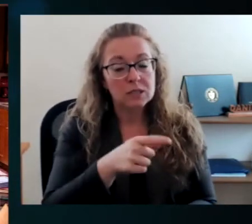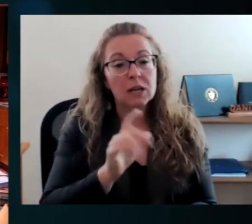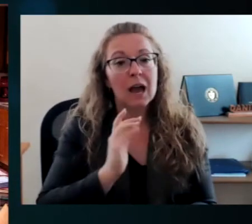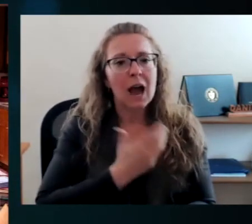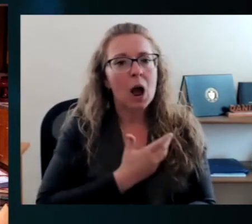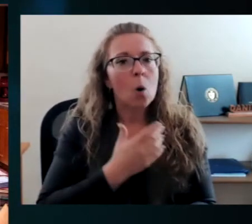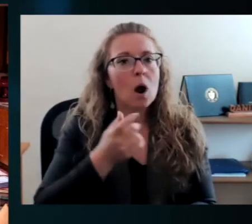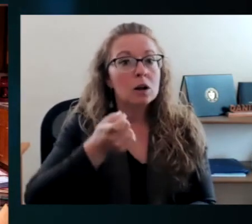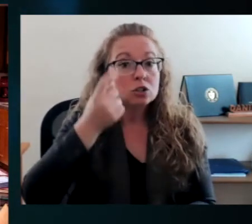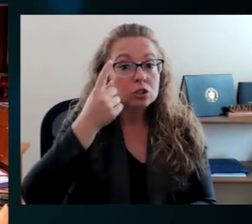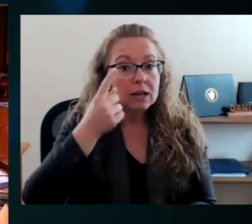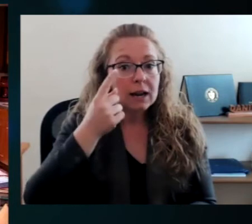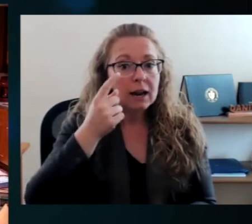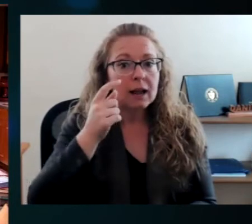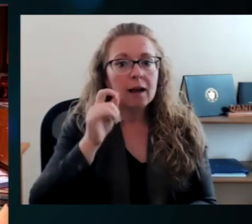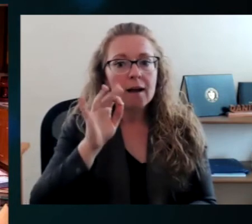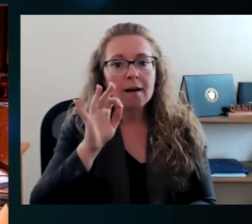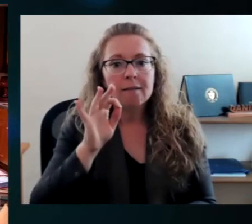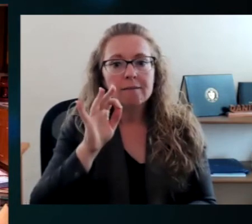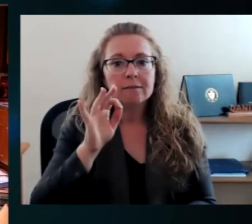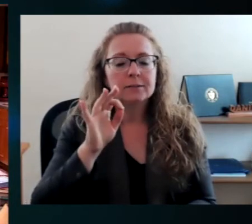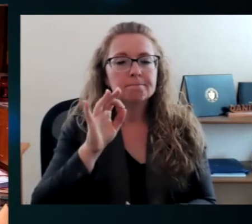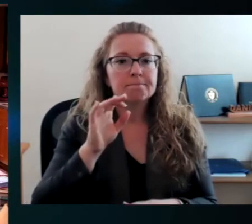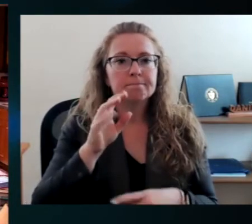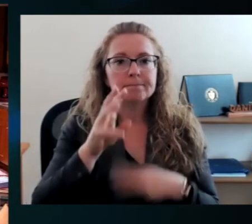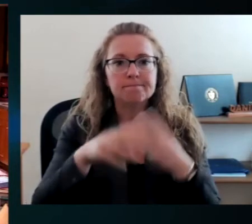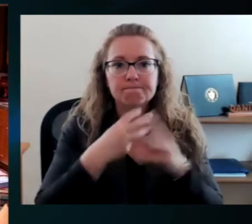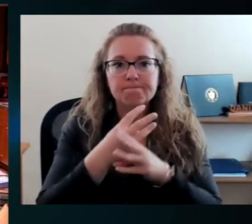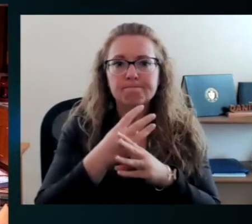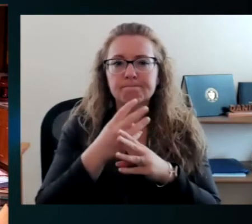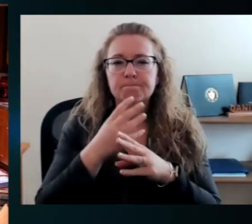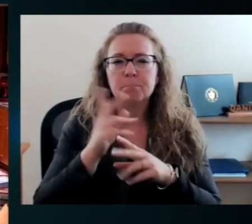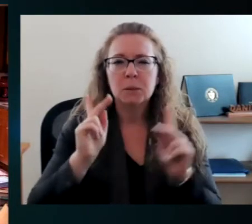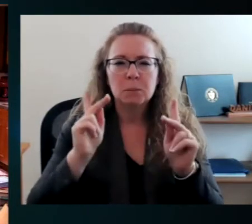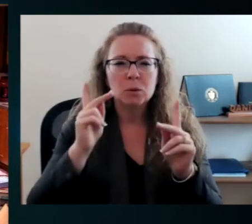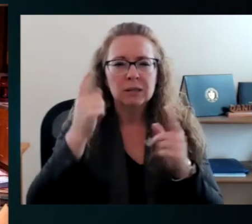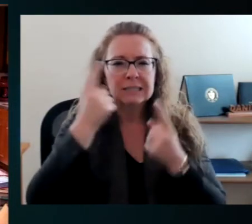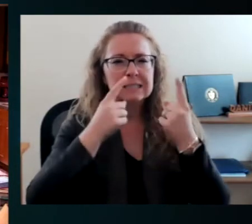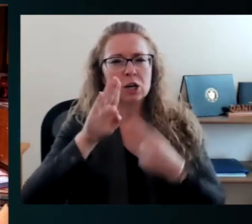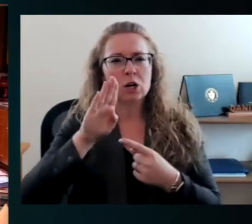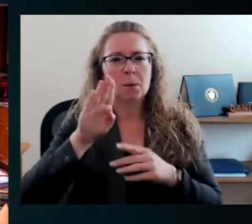least in our society, of biology is